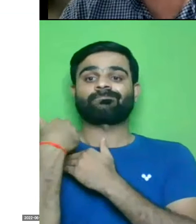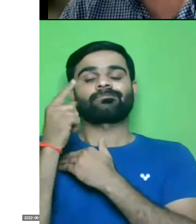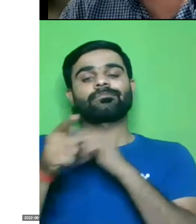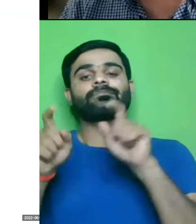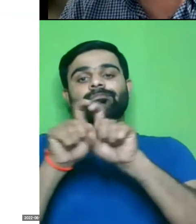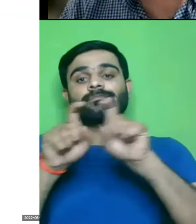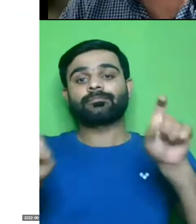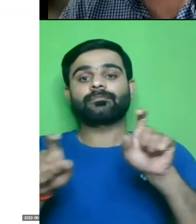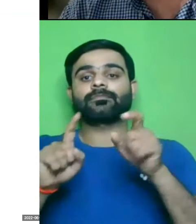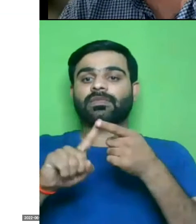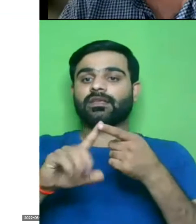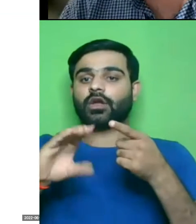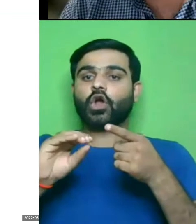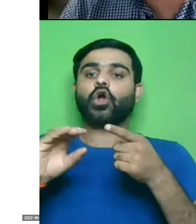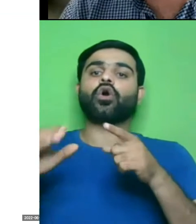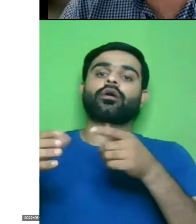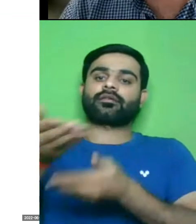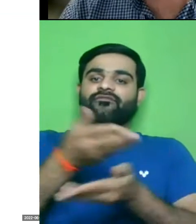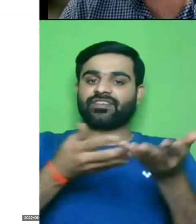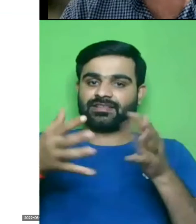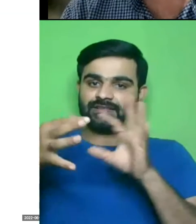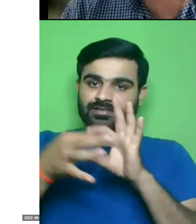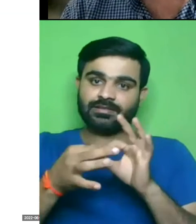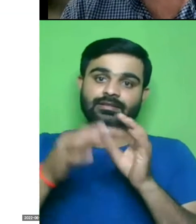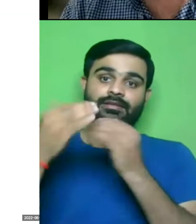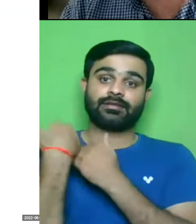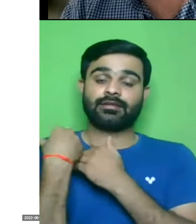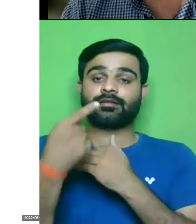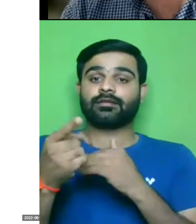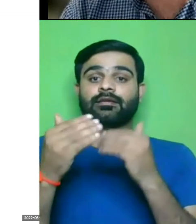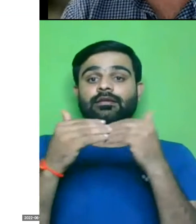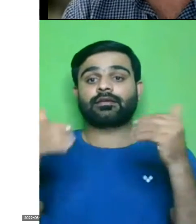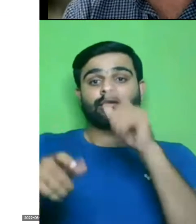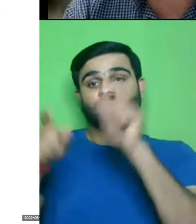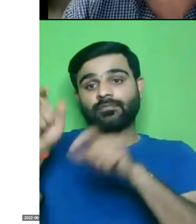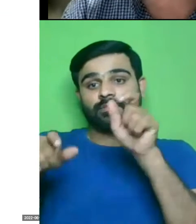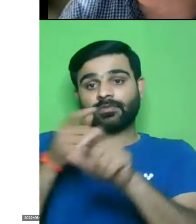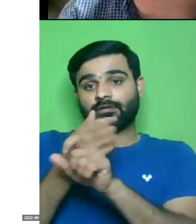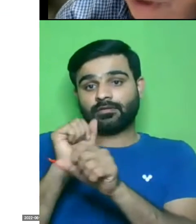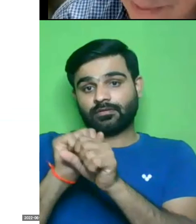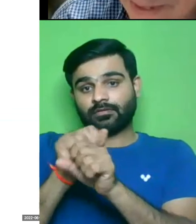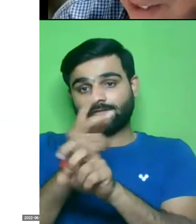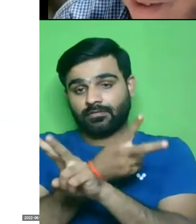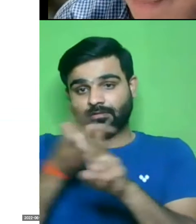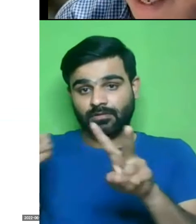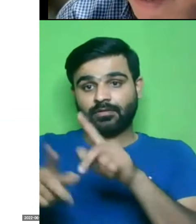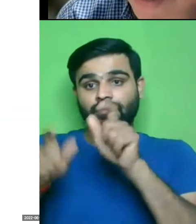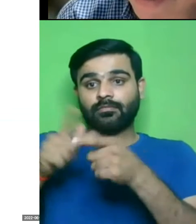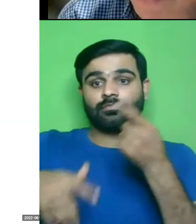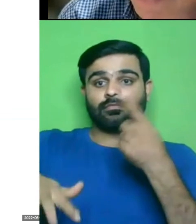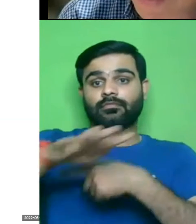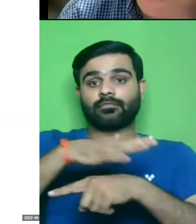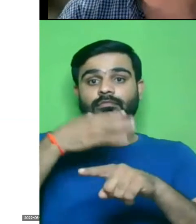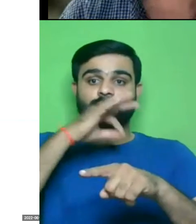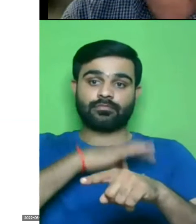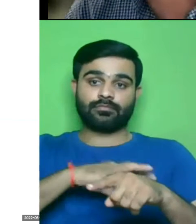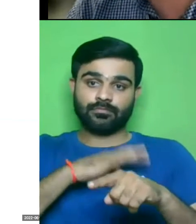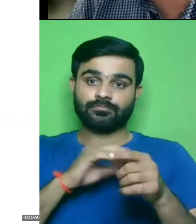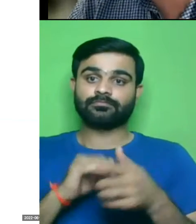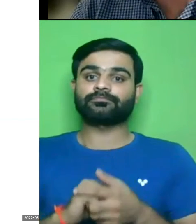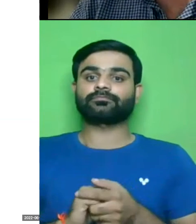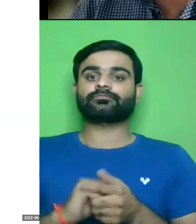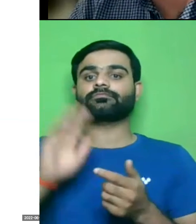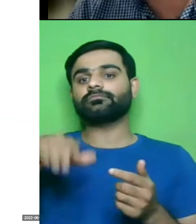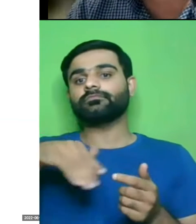to equalize outcomes. They have to account for it in determining who is eligible for social protection benefits,